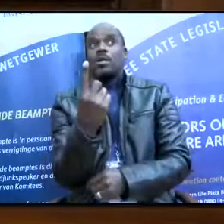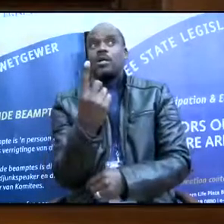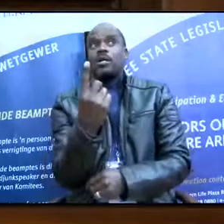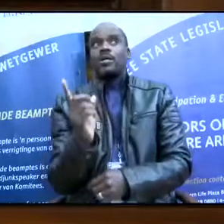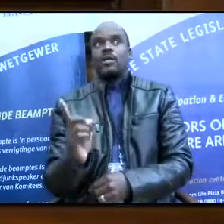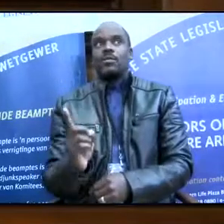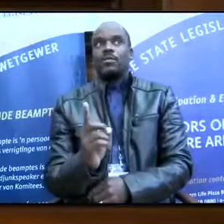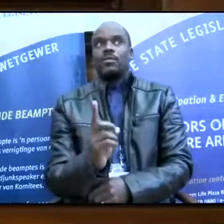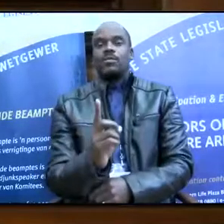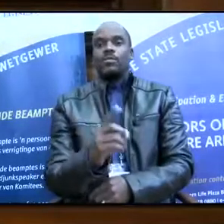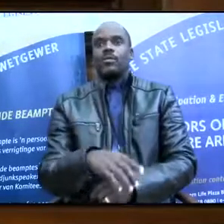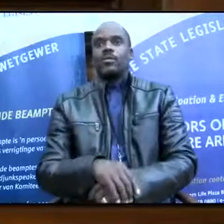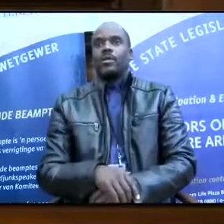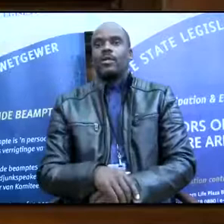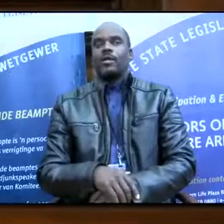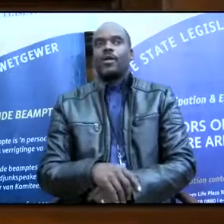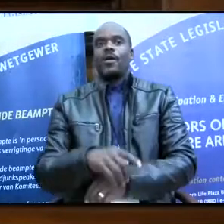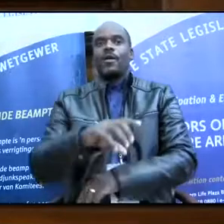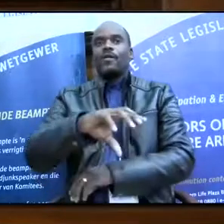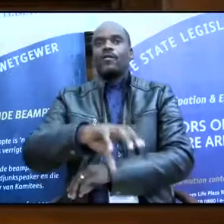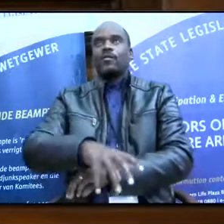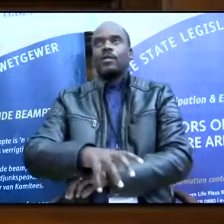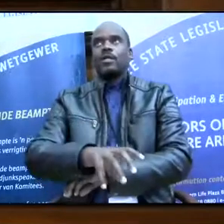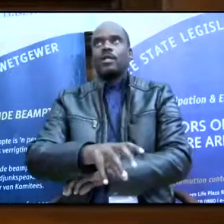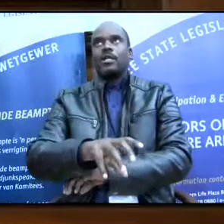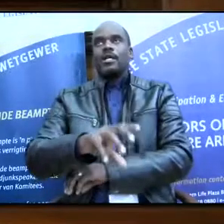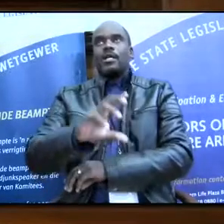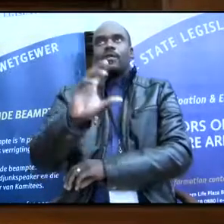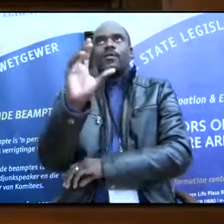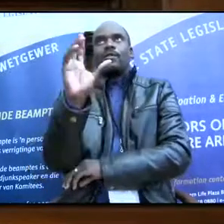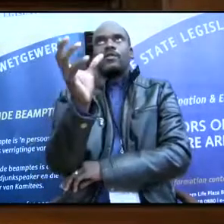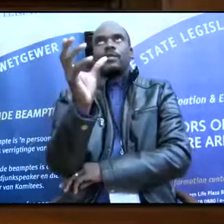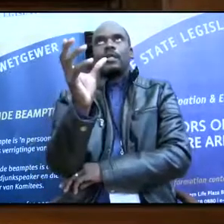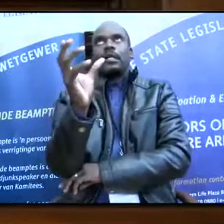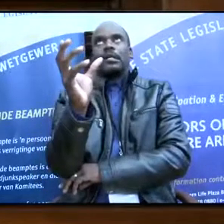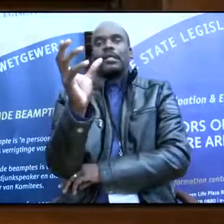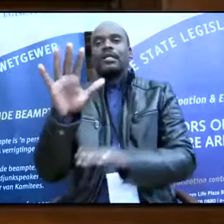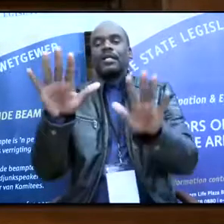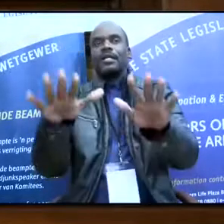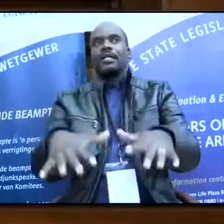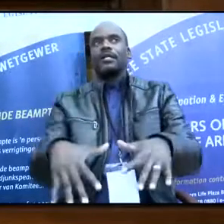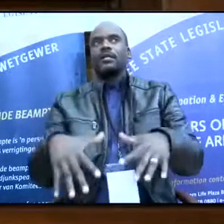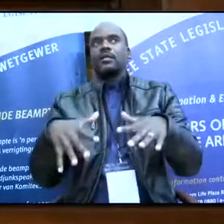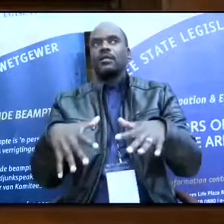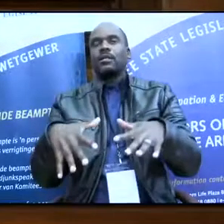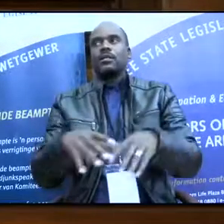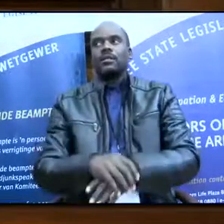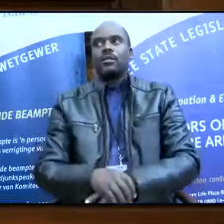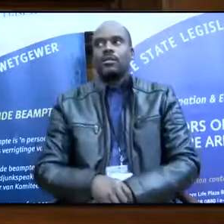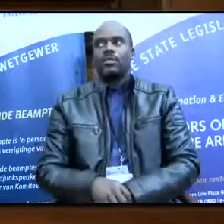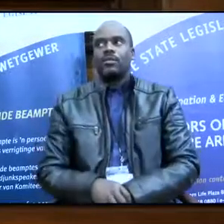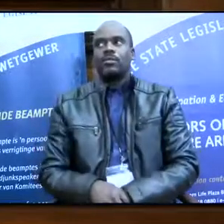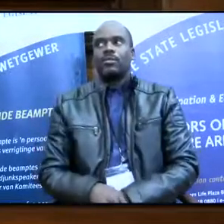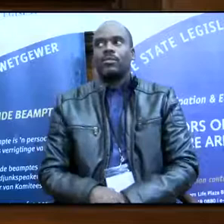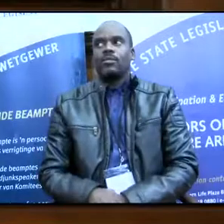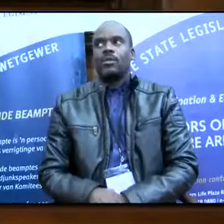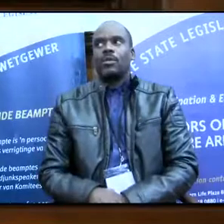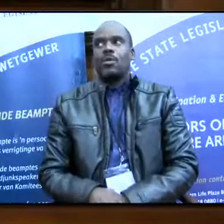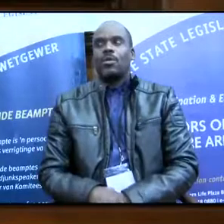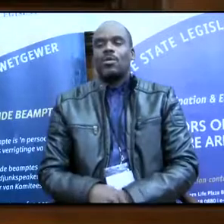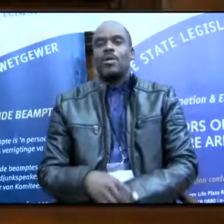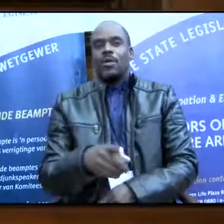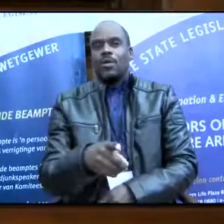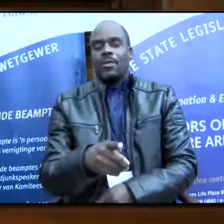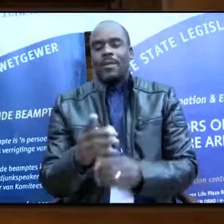to a free state legislature facebook and youtube and then delegates are also encouraged to